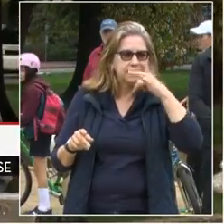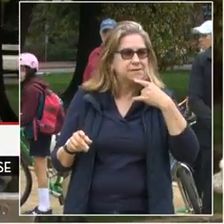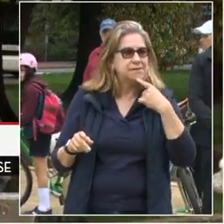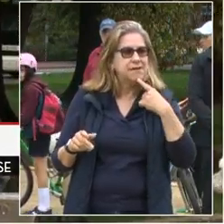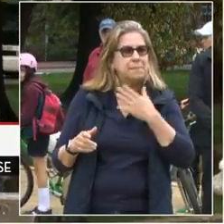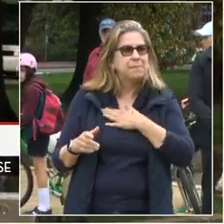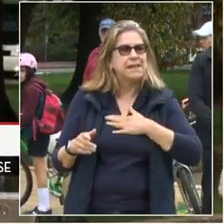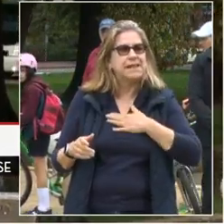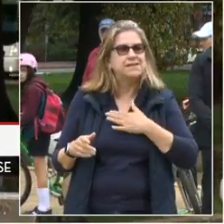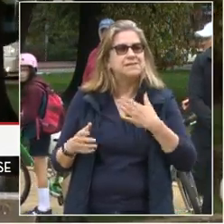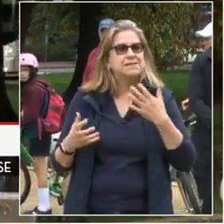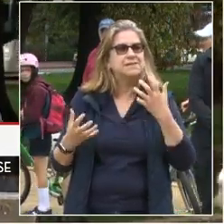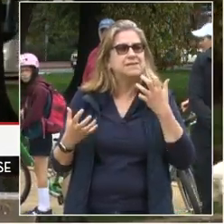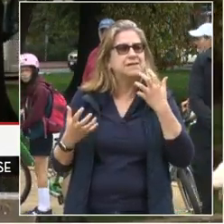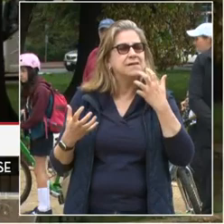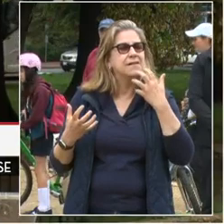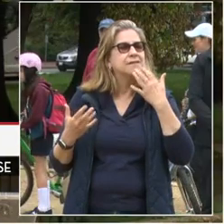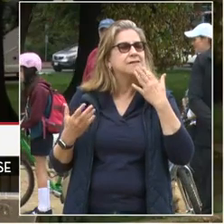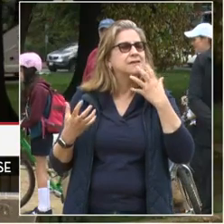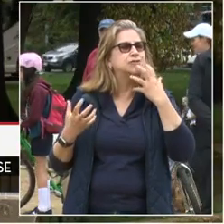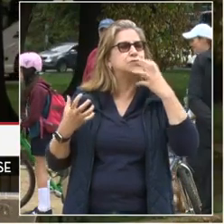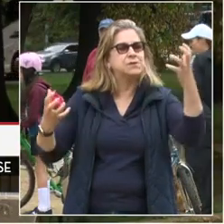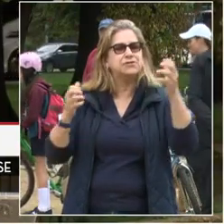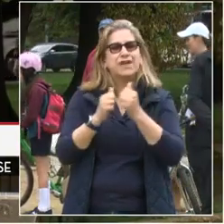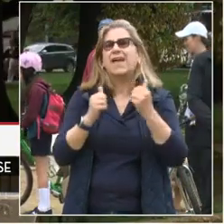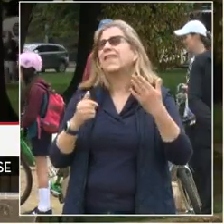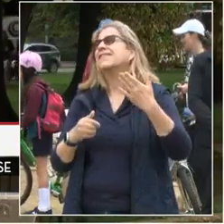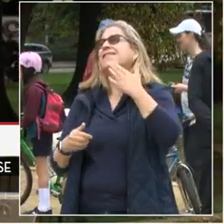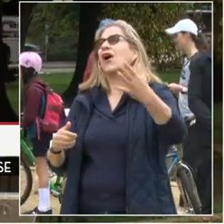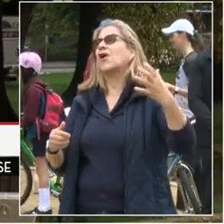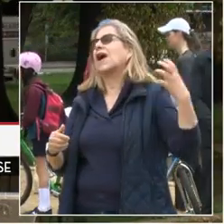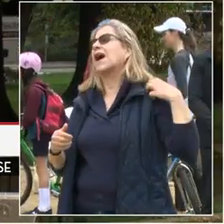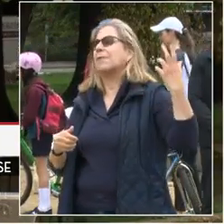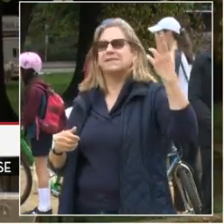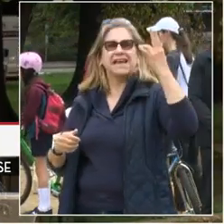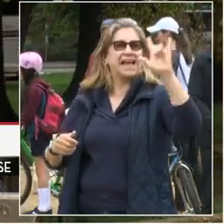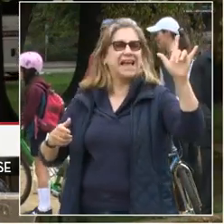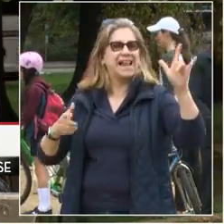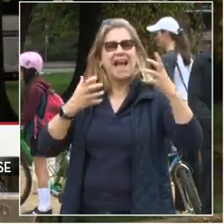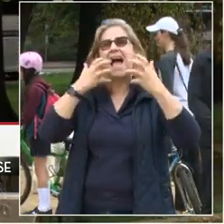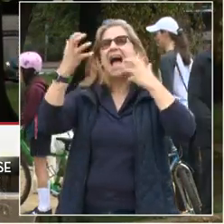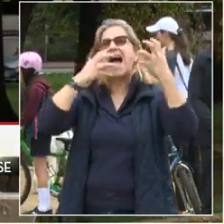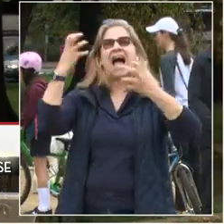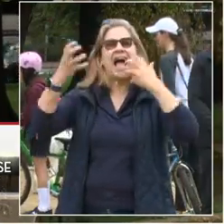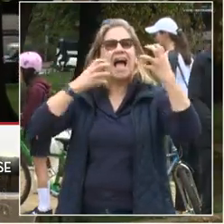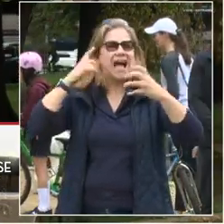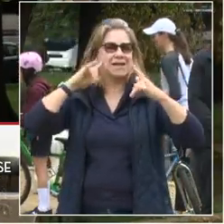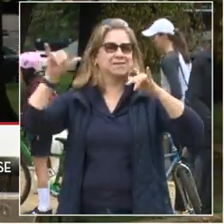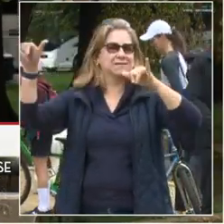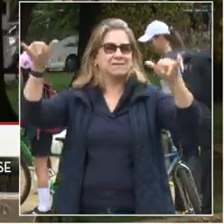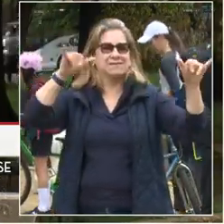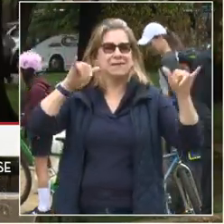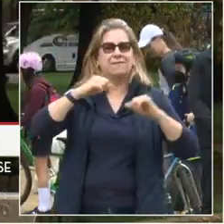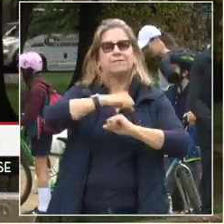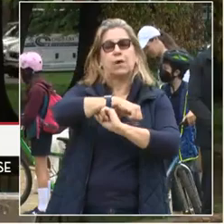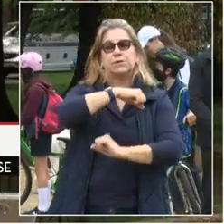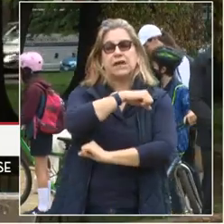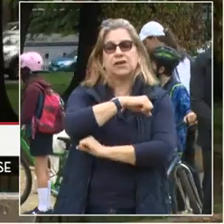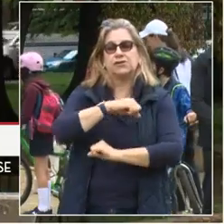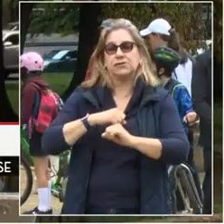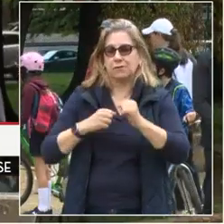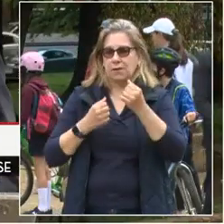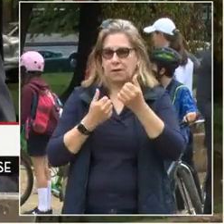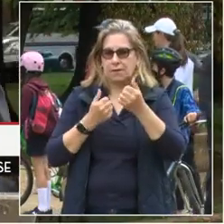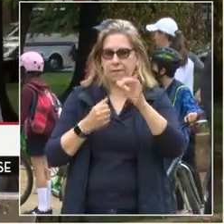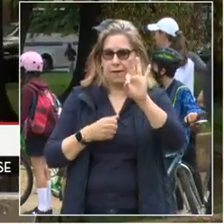Community Foundation? Yeah. The foundation helps underwrite this event every single year.